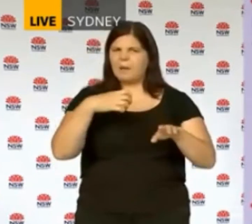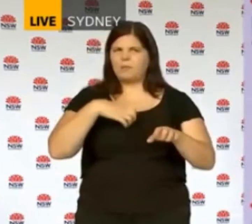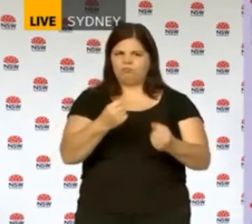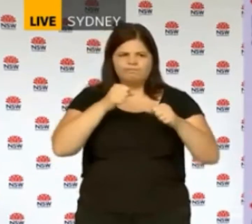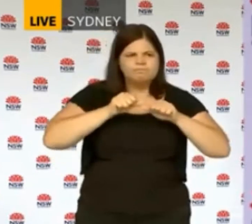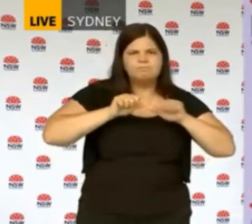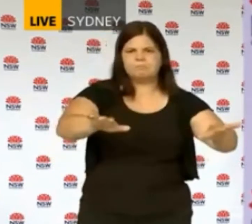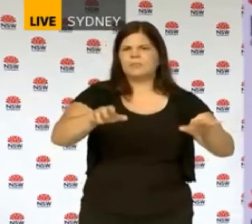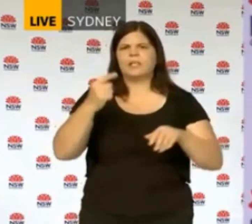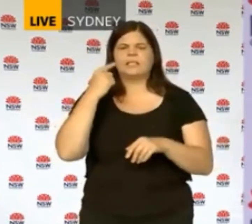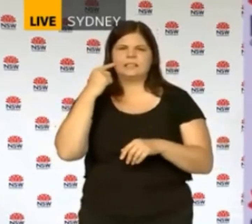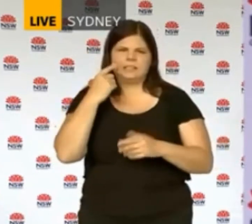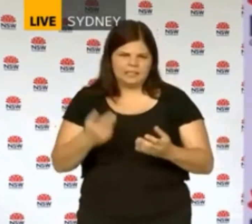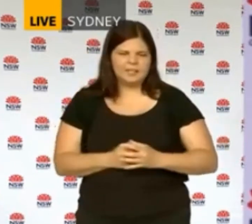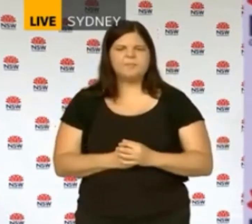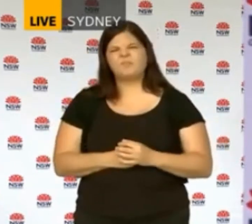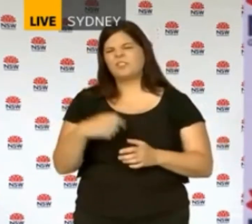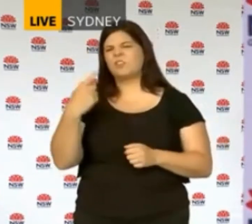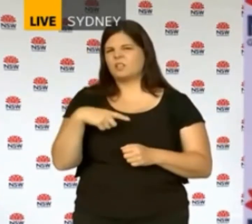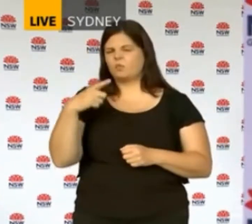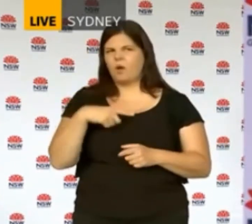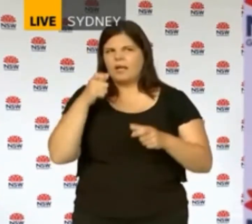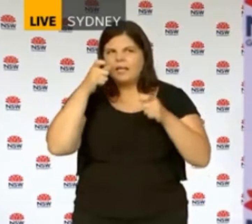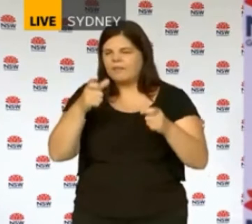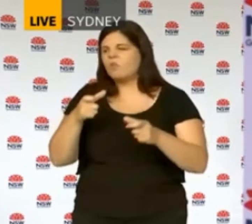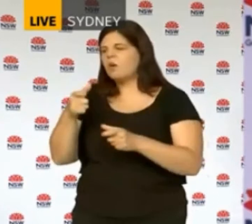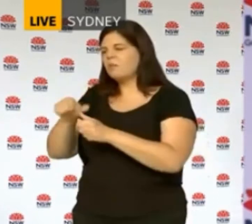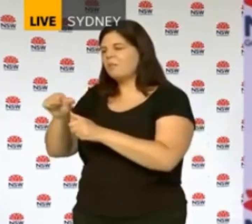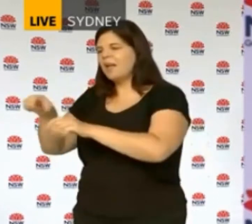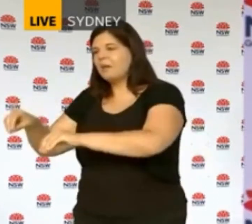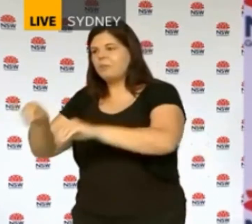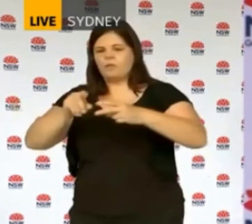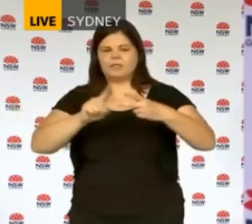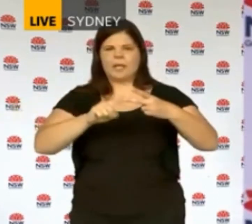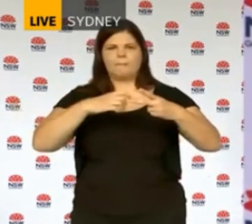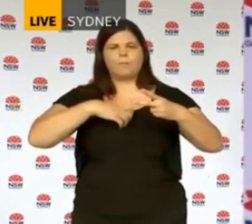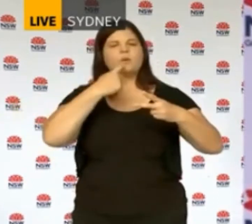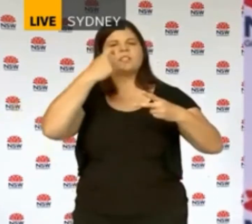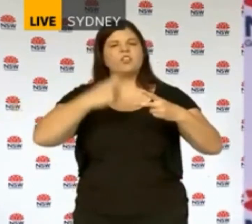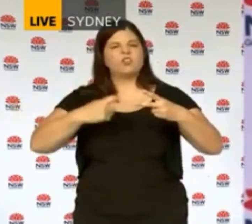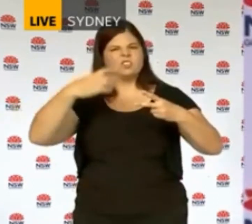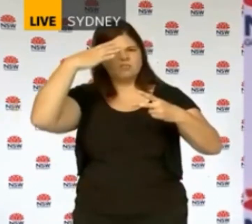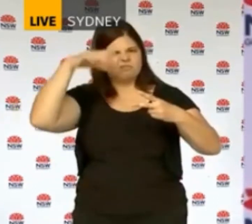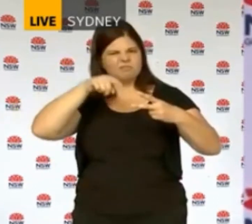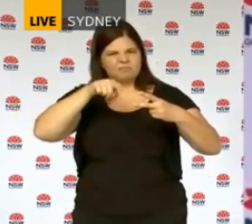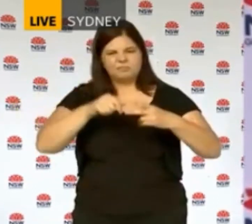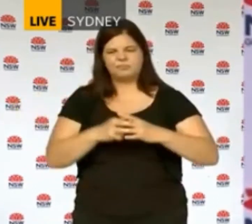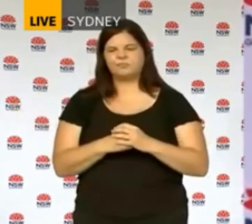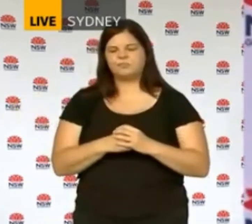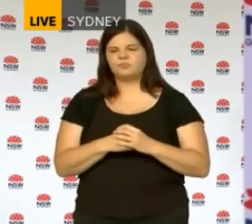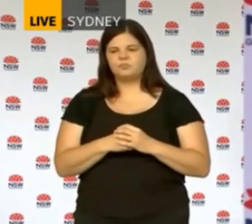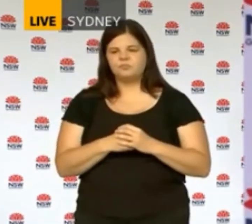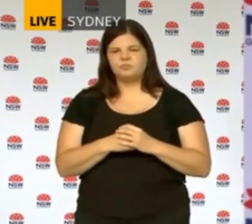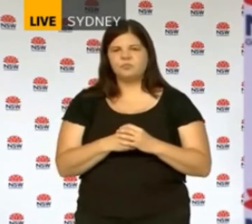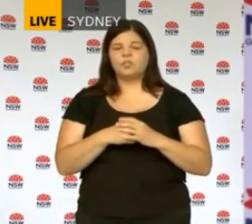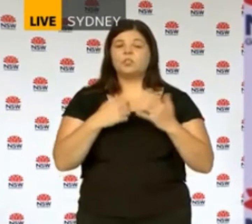transmissibility, and so that's why we're taking a very cautious approach there. So the remaining 2 cases with the UK strain and